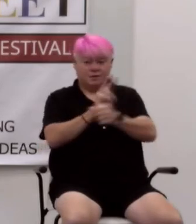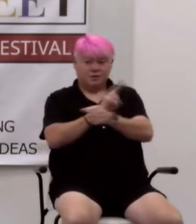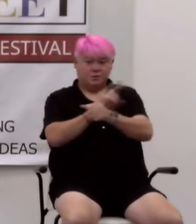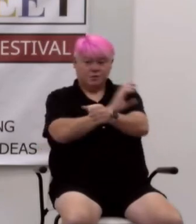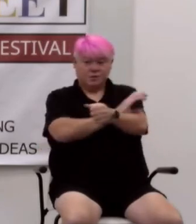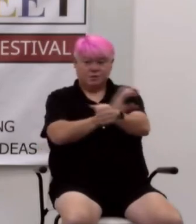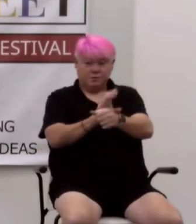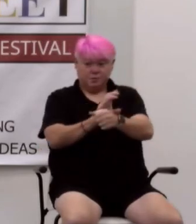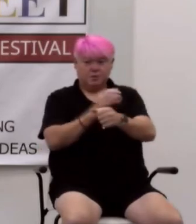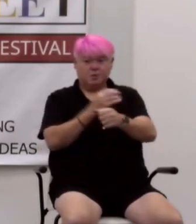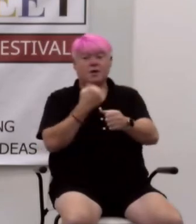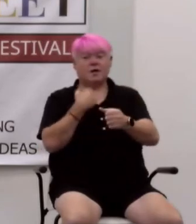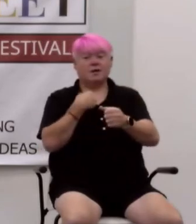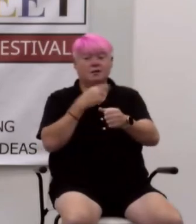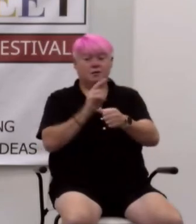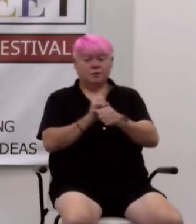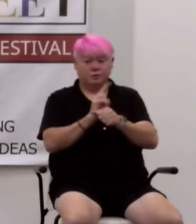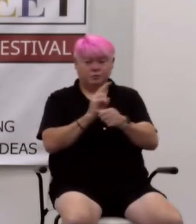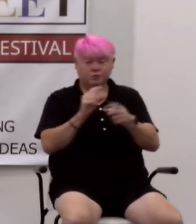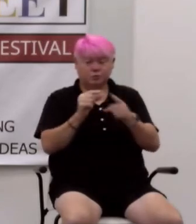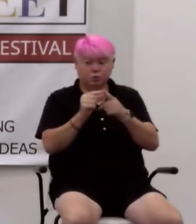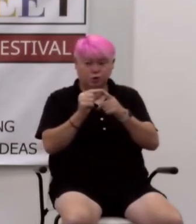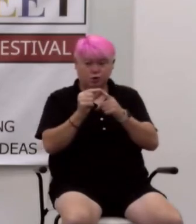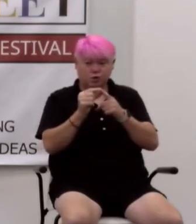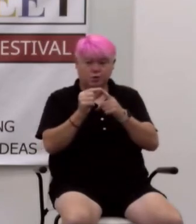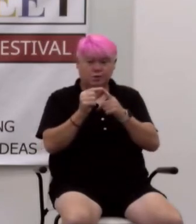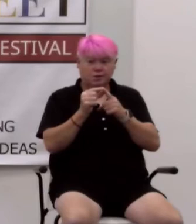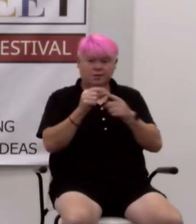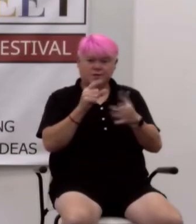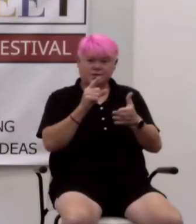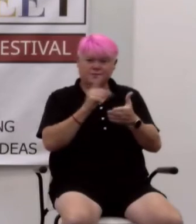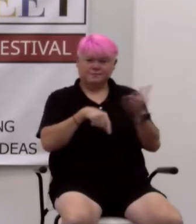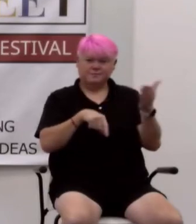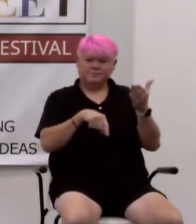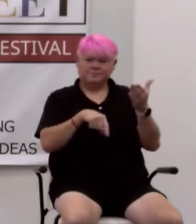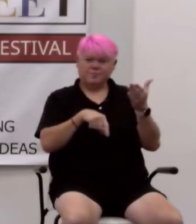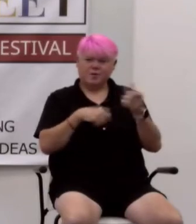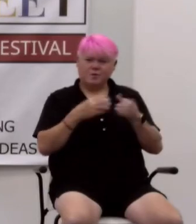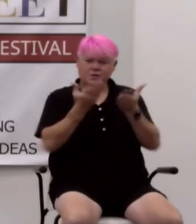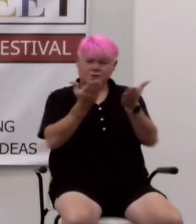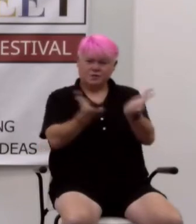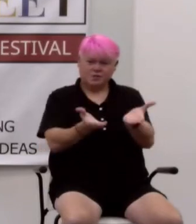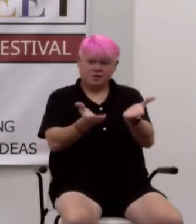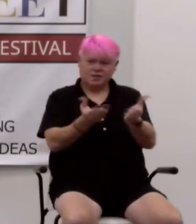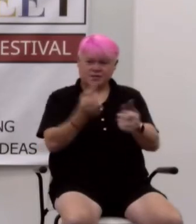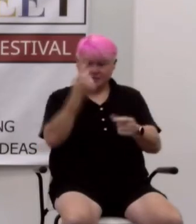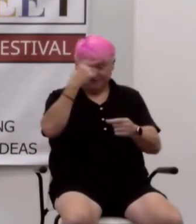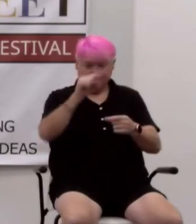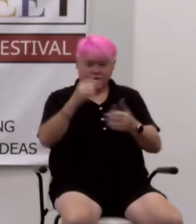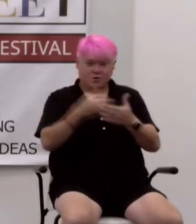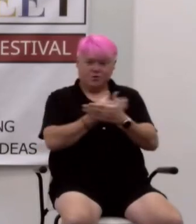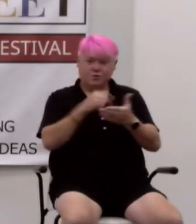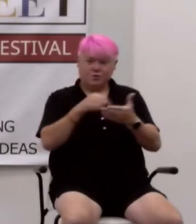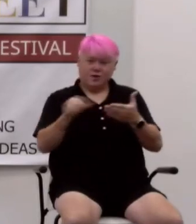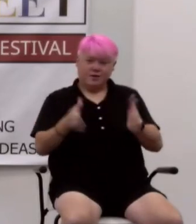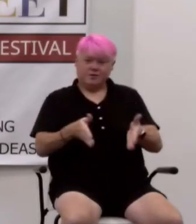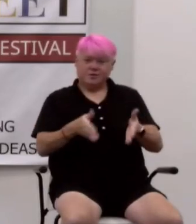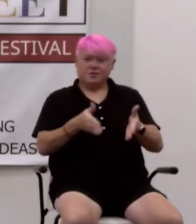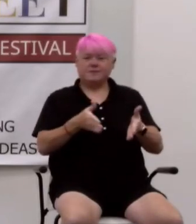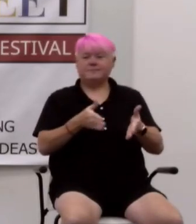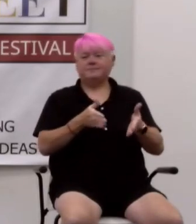use Word. The second question was about what do you suggest for new writers,